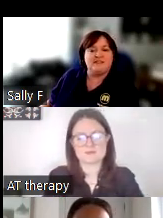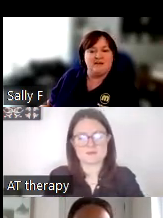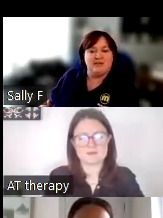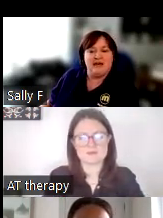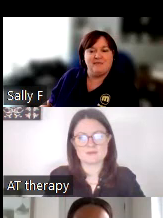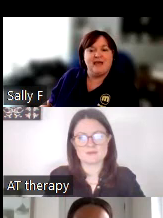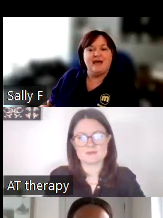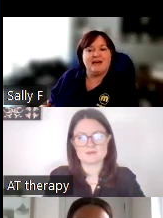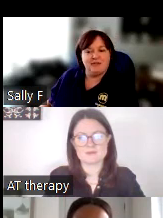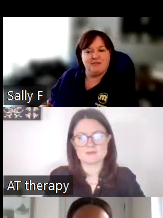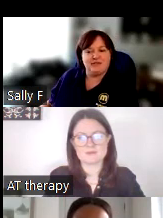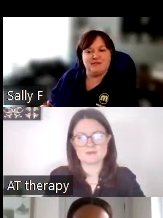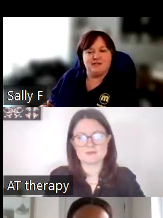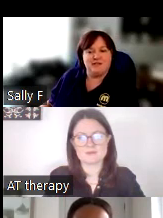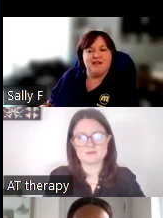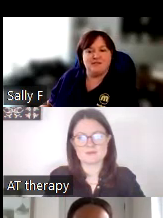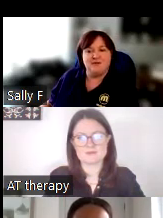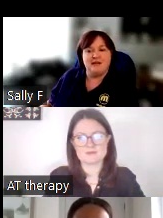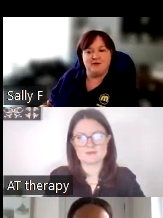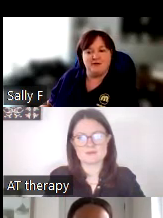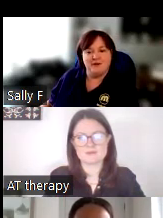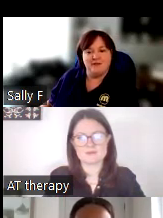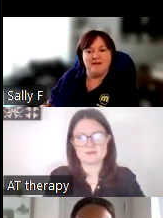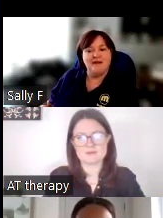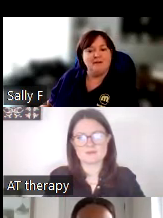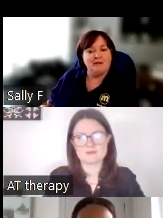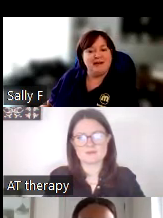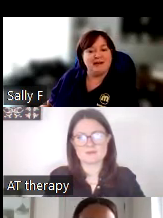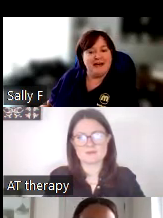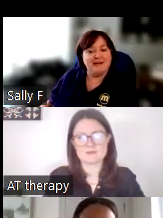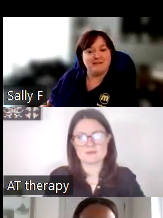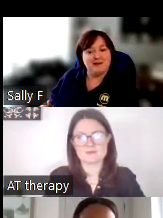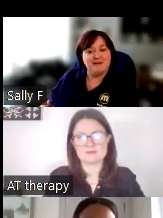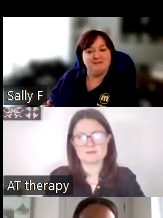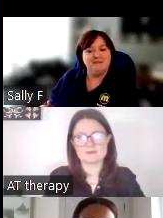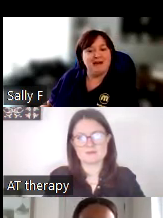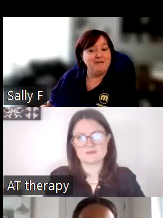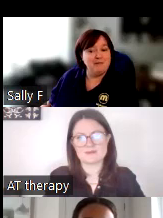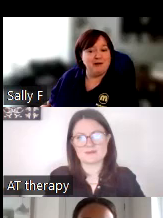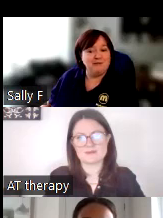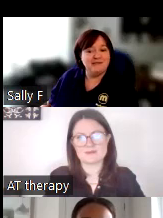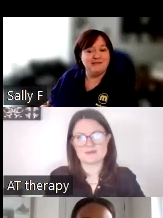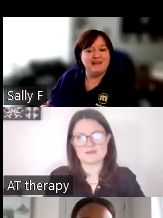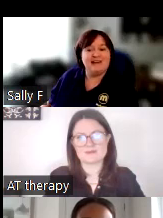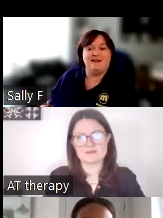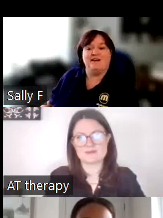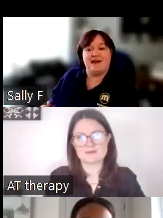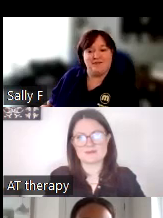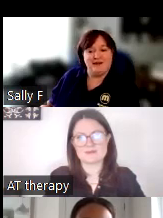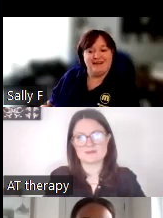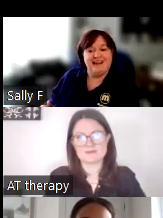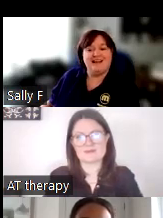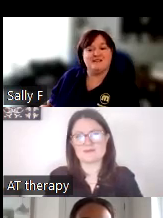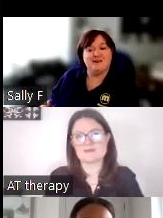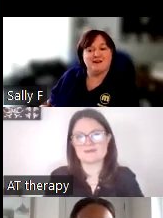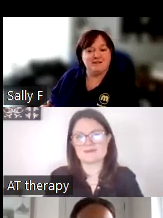members of staff there, Catherine Johnston and Tony Cornforth. Makaton, Ma for Margaret, Ka for